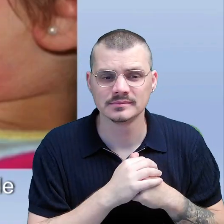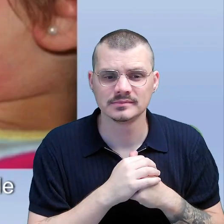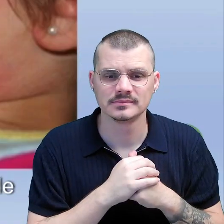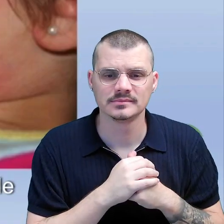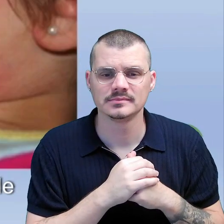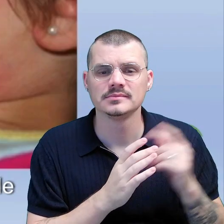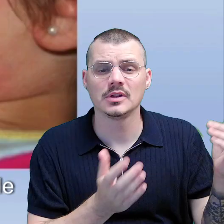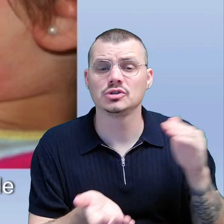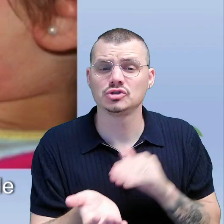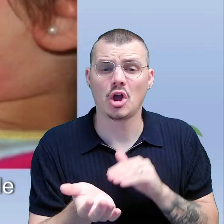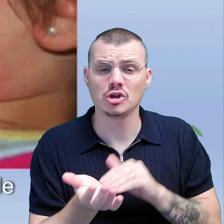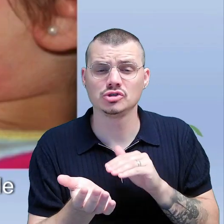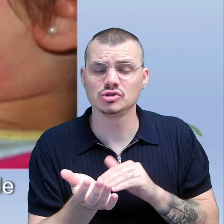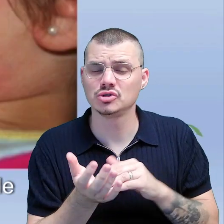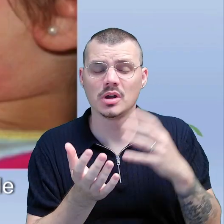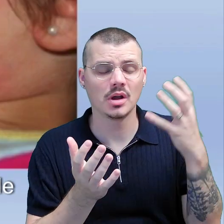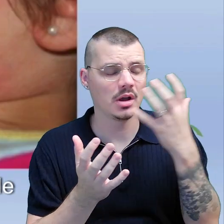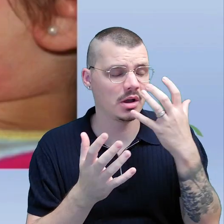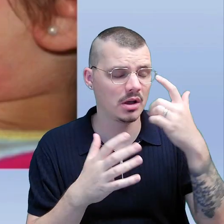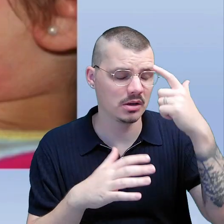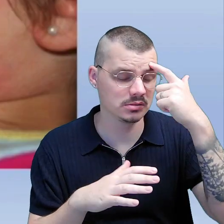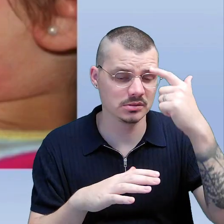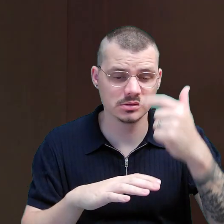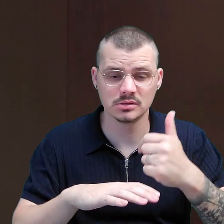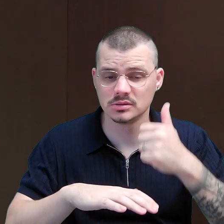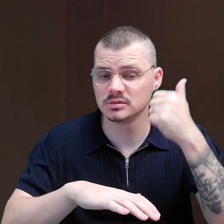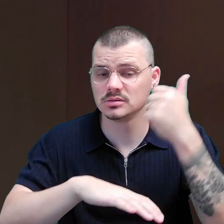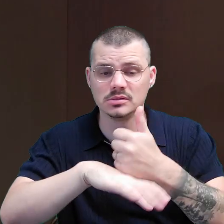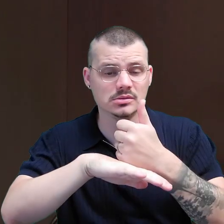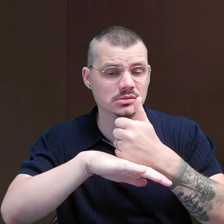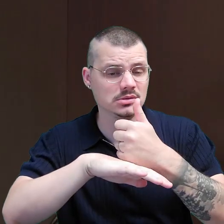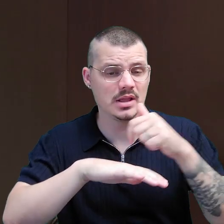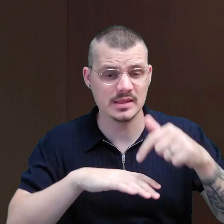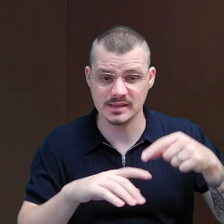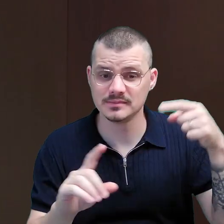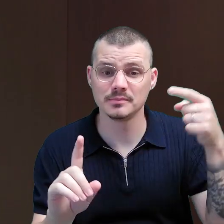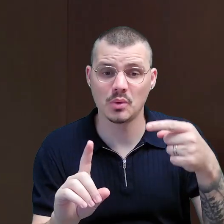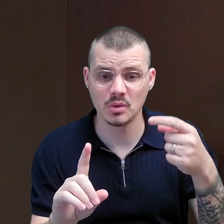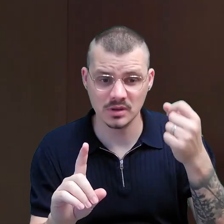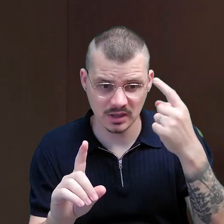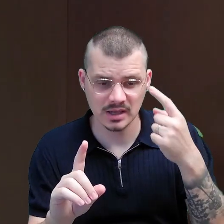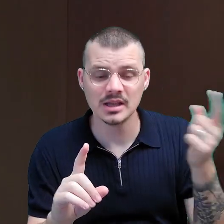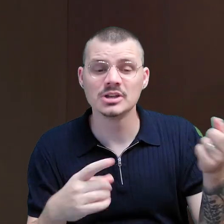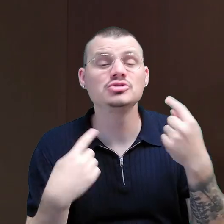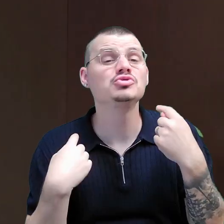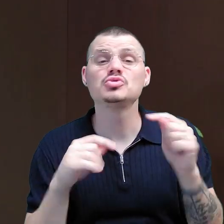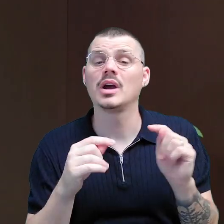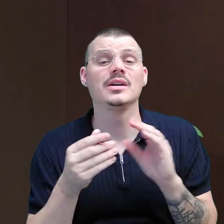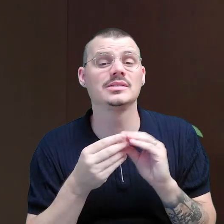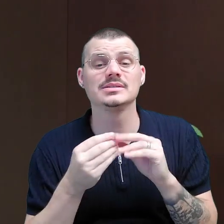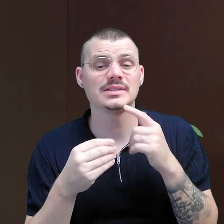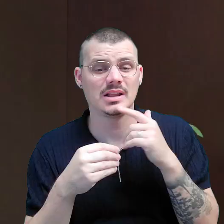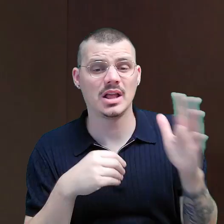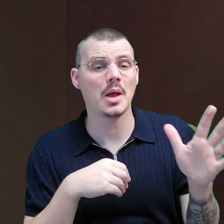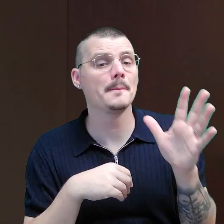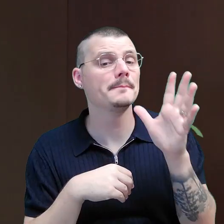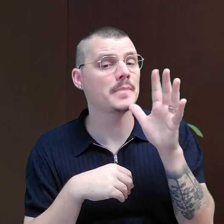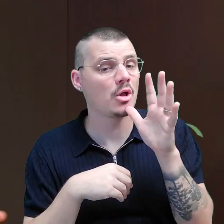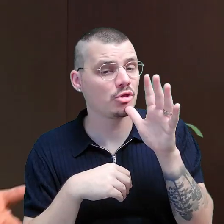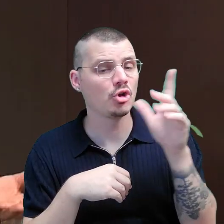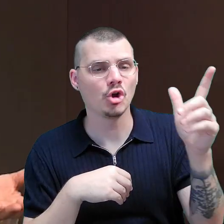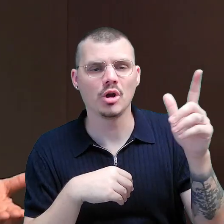The pediatrician was on such a crusade at this point that he tried to say that the mother